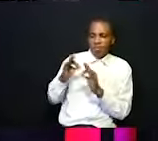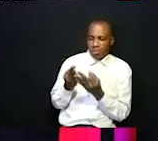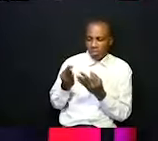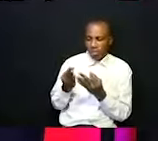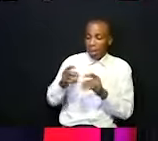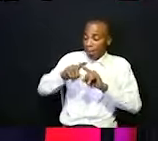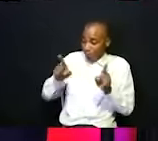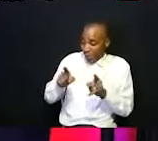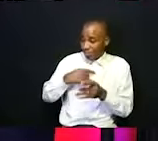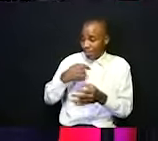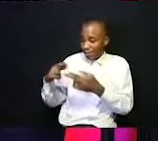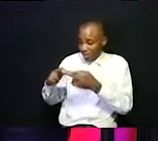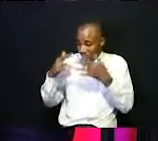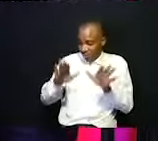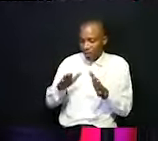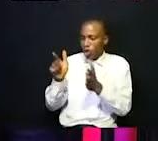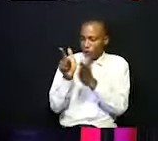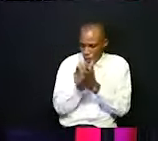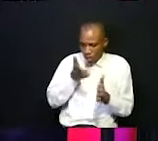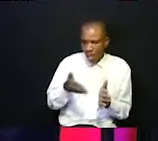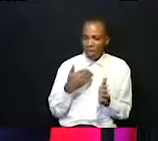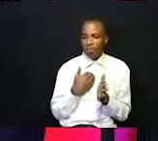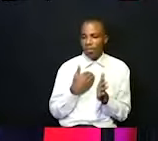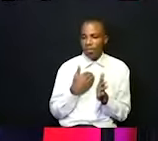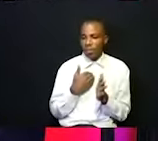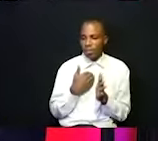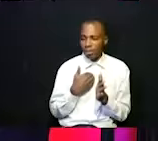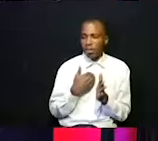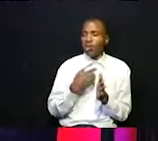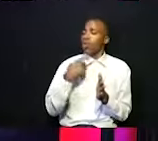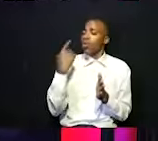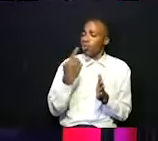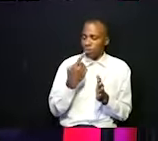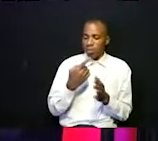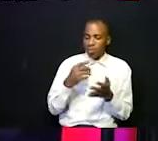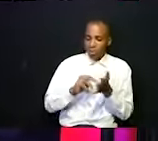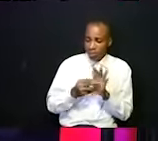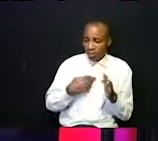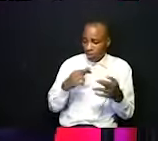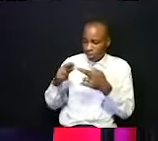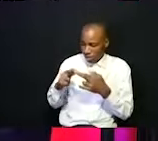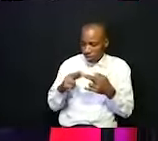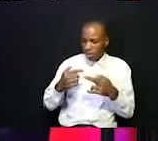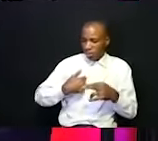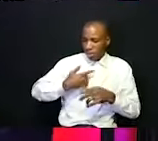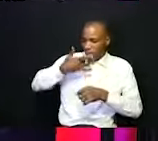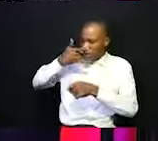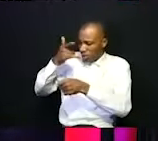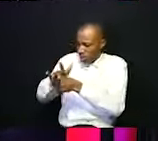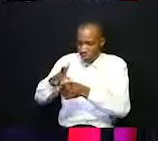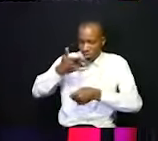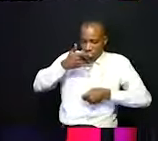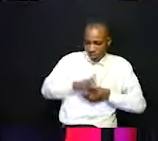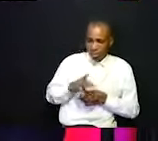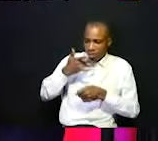involves obligations. Na we no ensise e wom. And it is established by oath or vows or signs. Now when